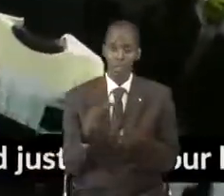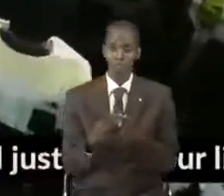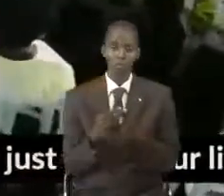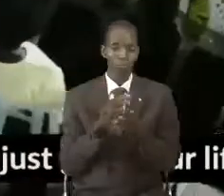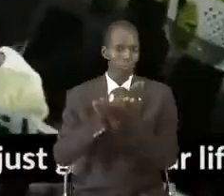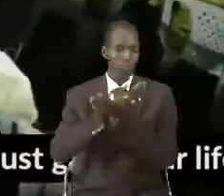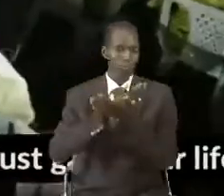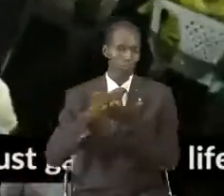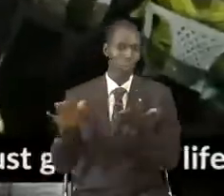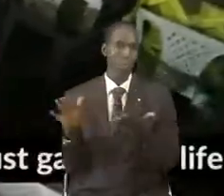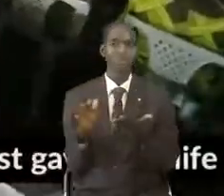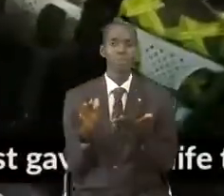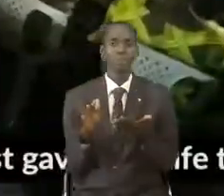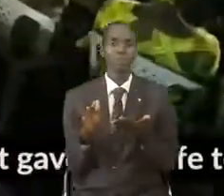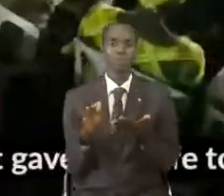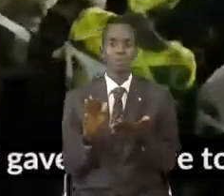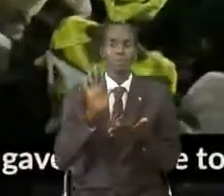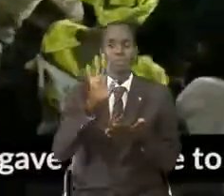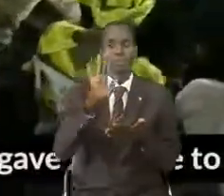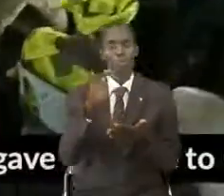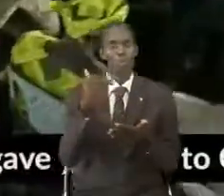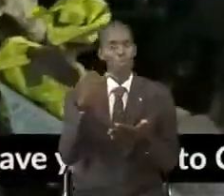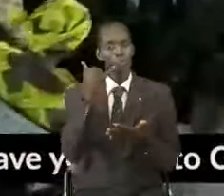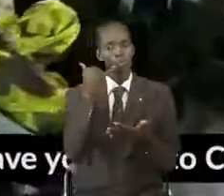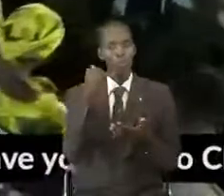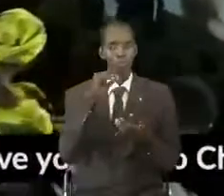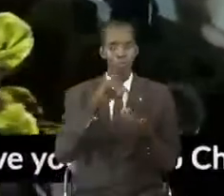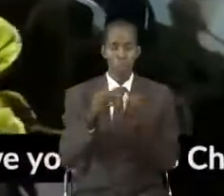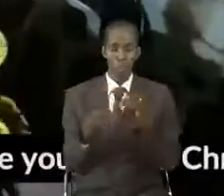Make it very clear, write your name in capital letter,